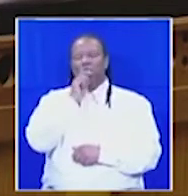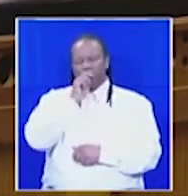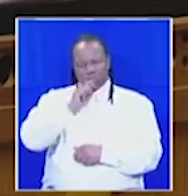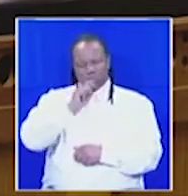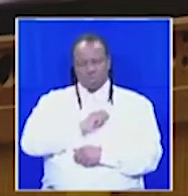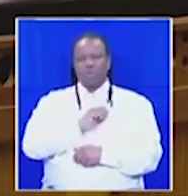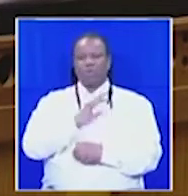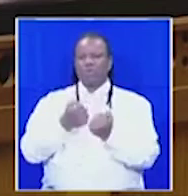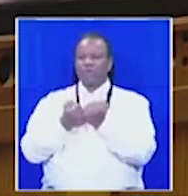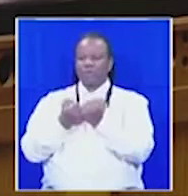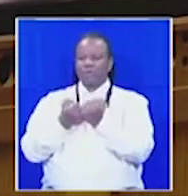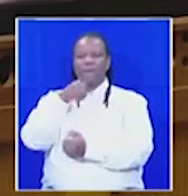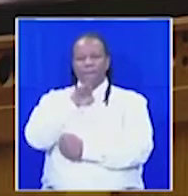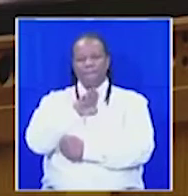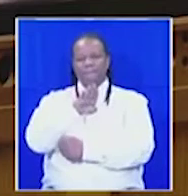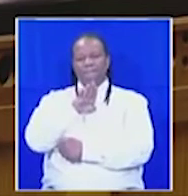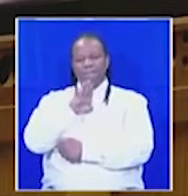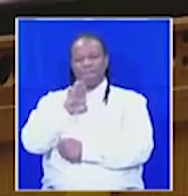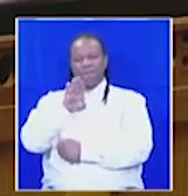that actually empowers black people